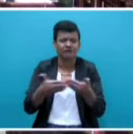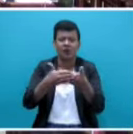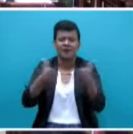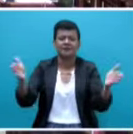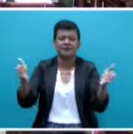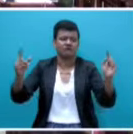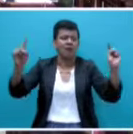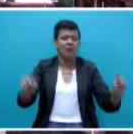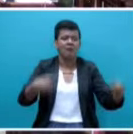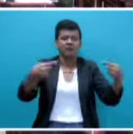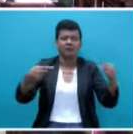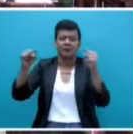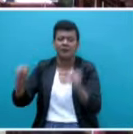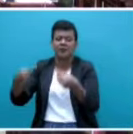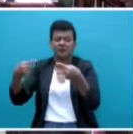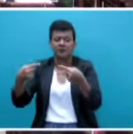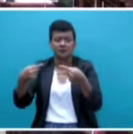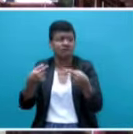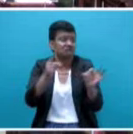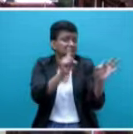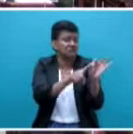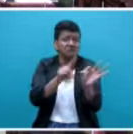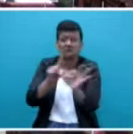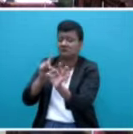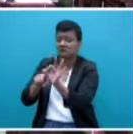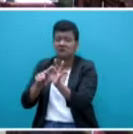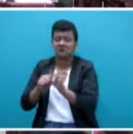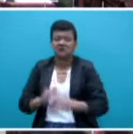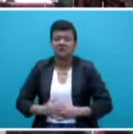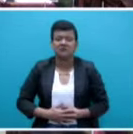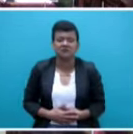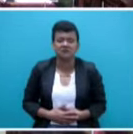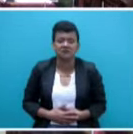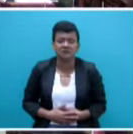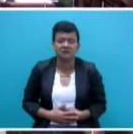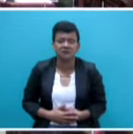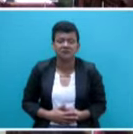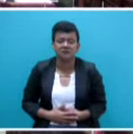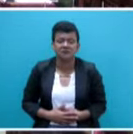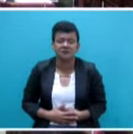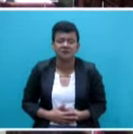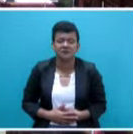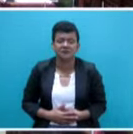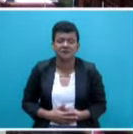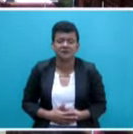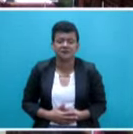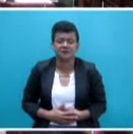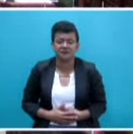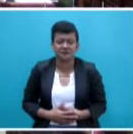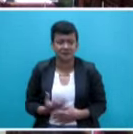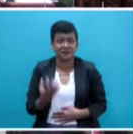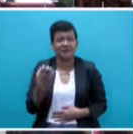this question. Honourable Leader of the Opposition, you have the floor, sir. Thank you, Mr. Speaker,